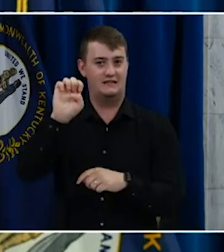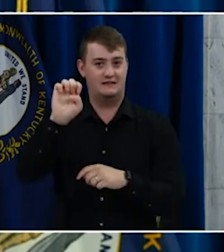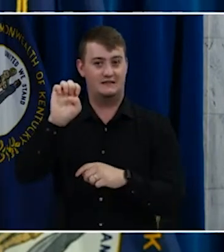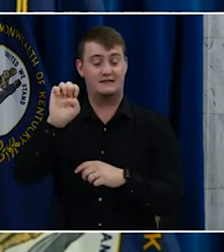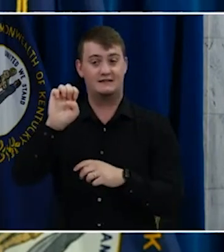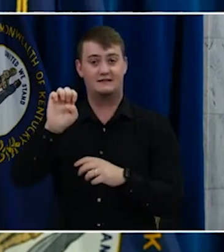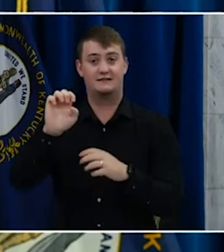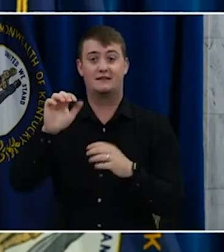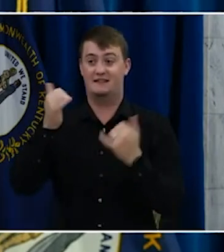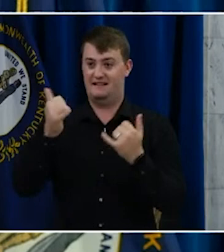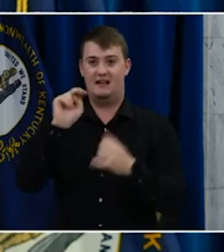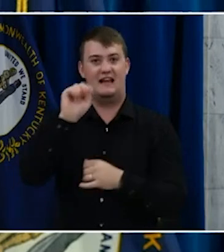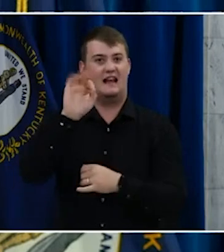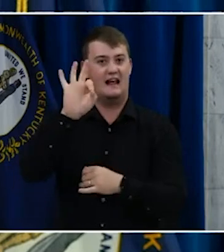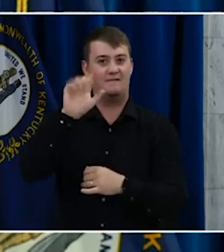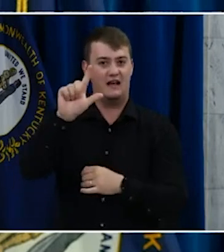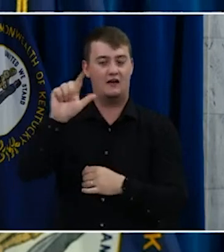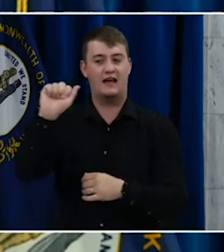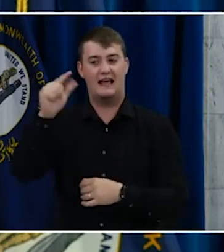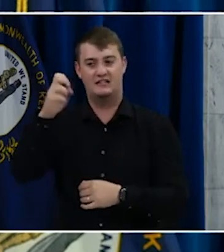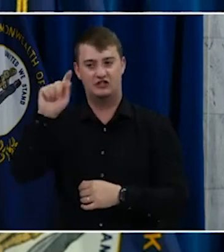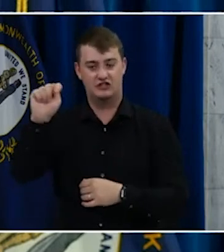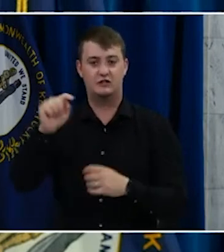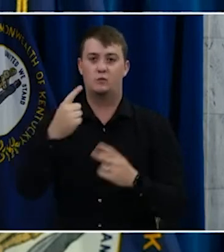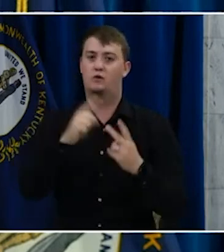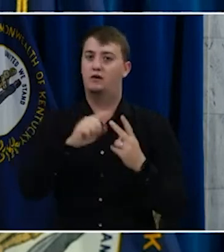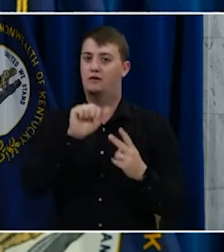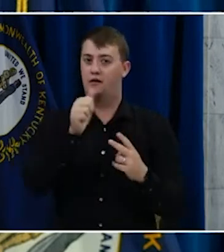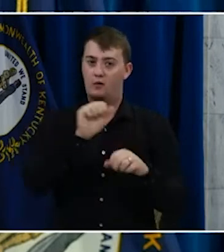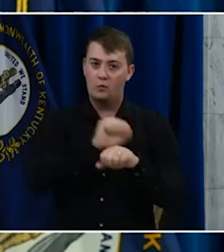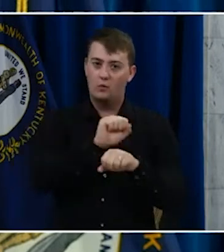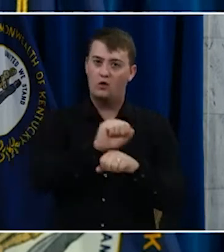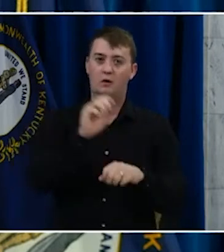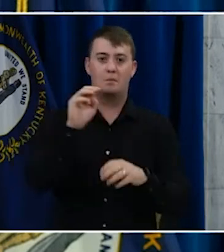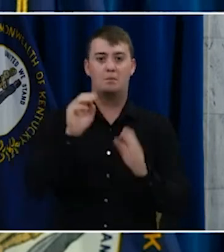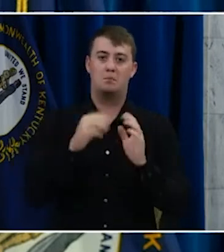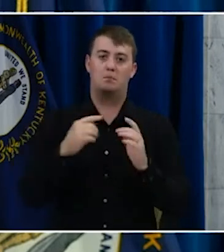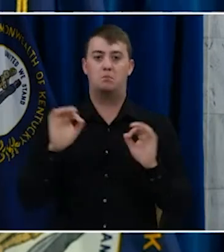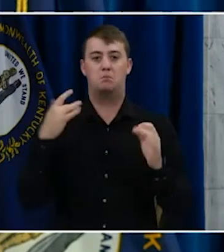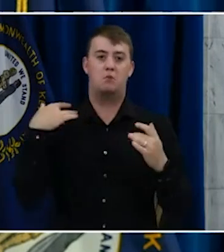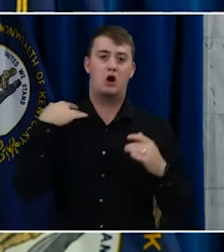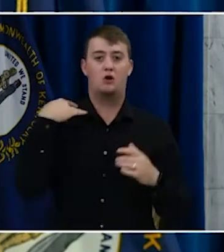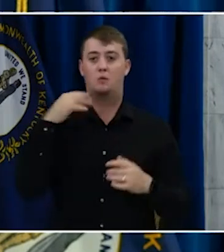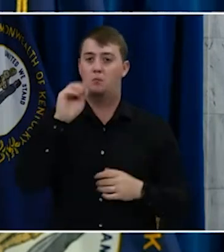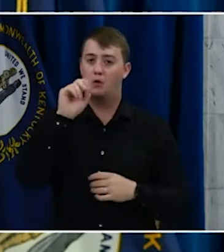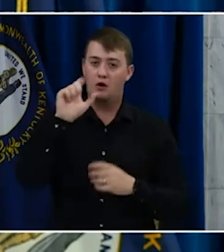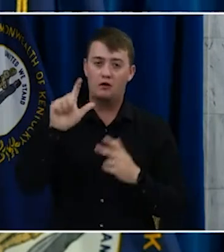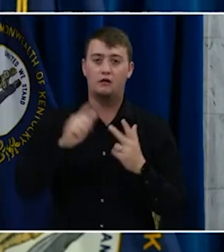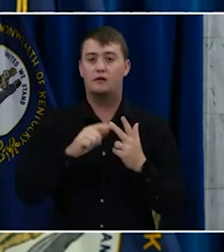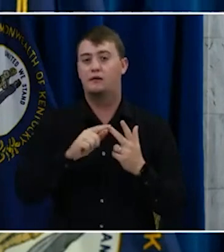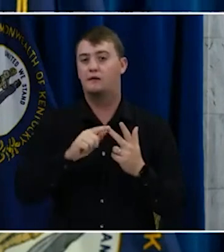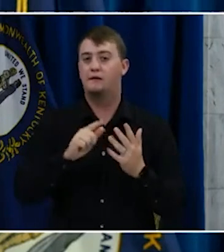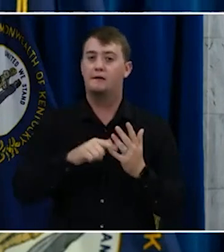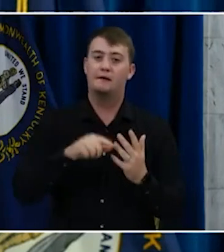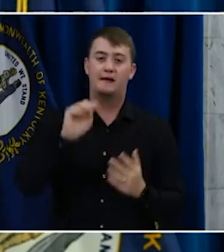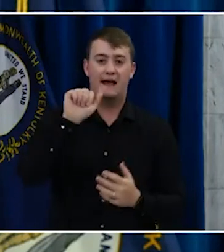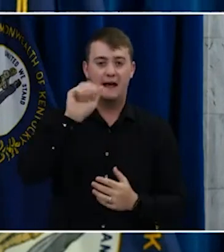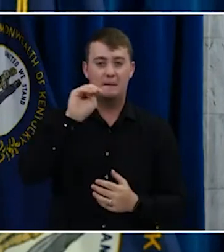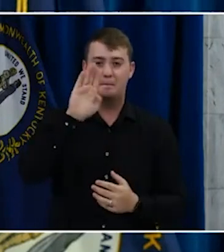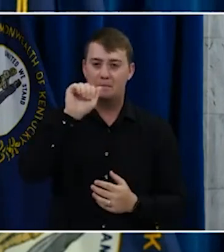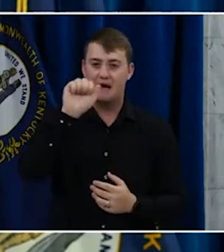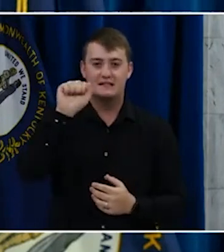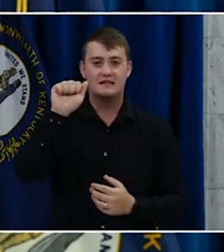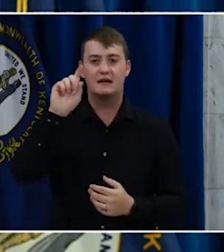NFL agent, another who works for NASA, another who's a model, another who is an ambassador. So these students went